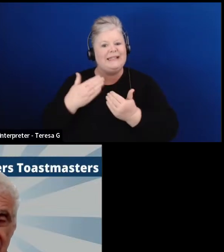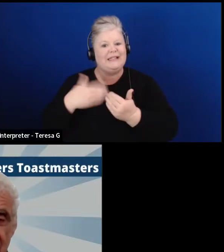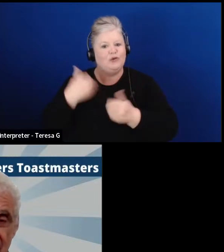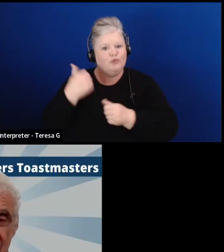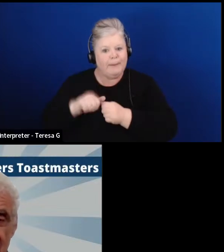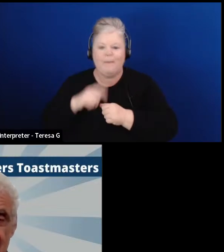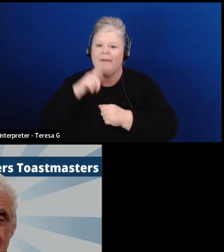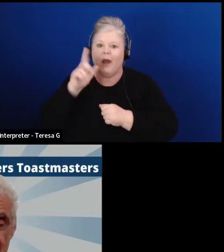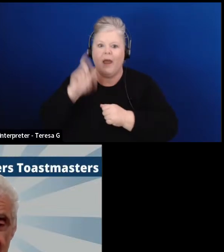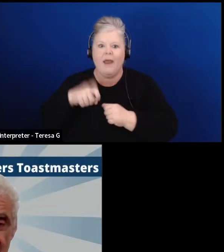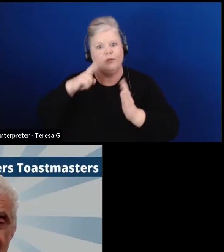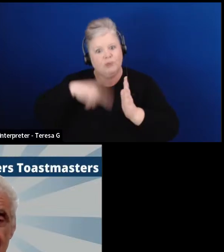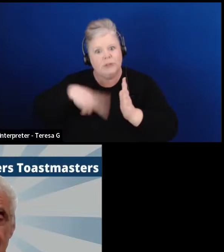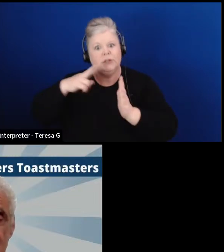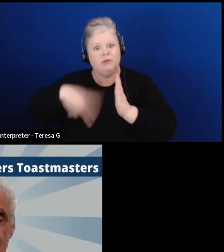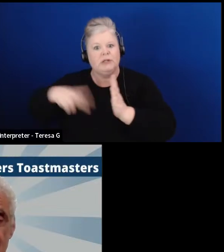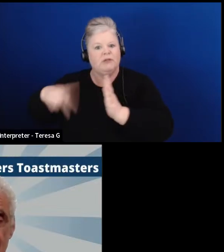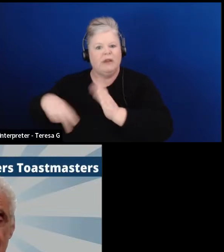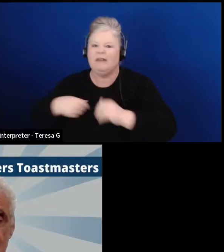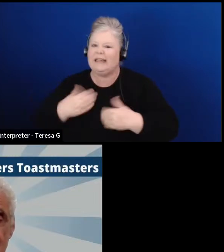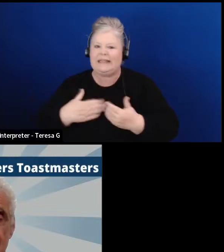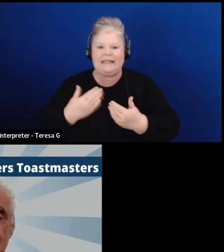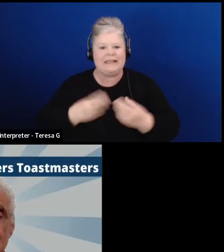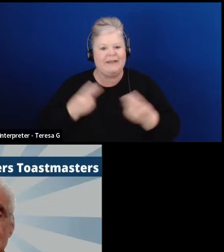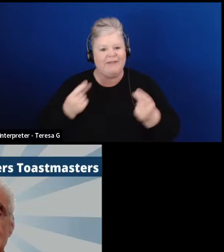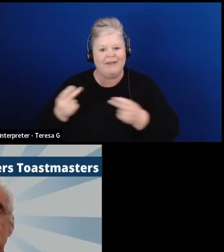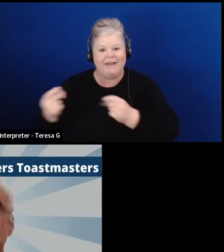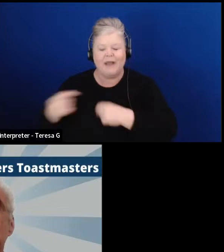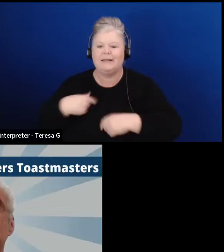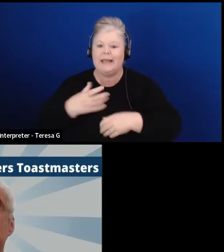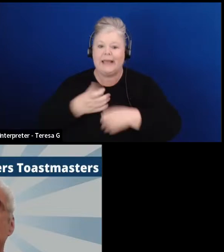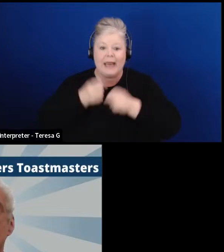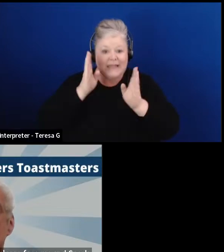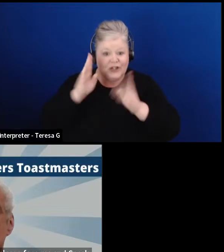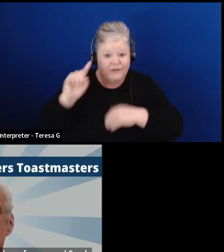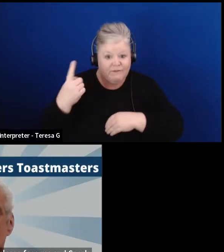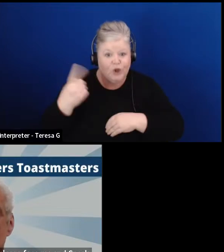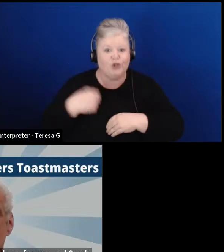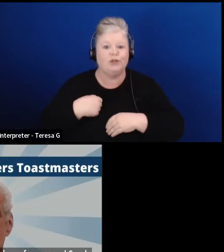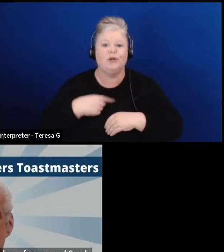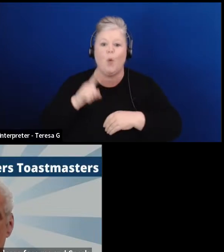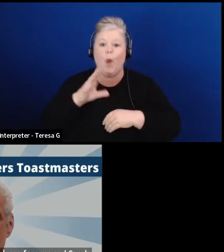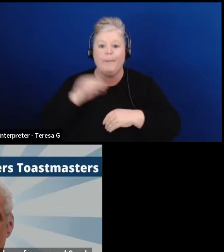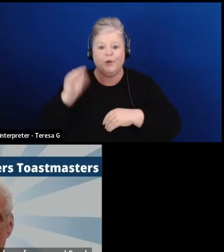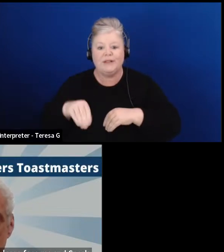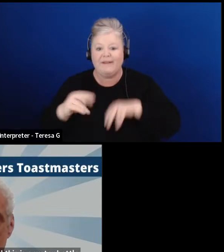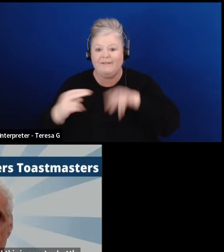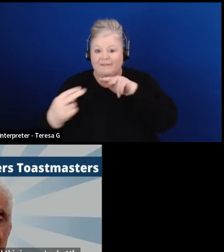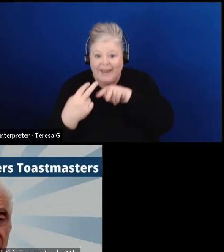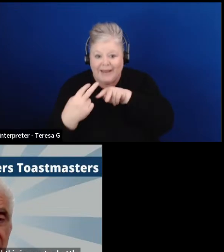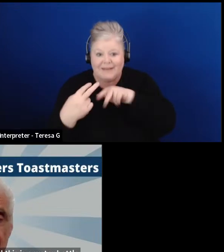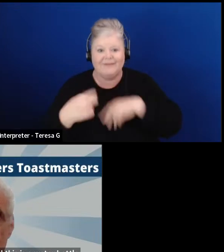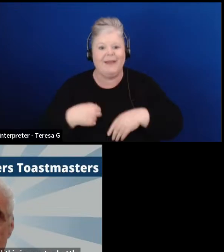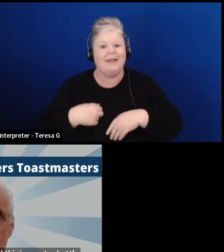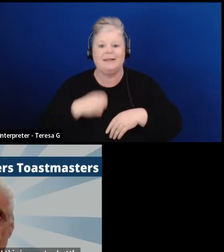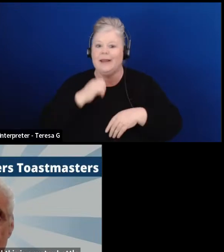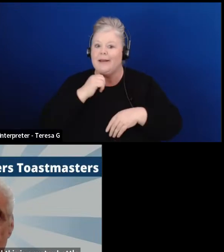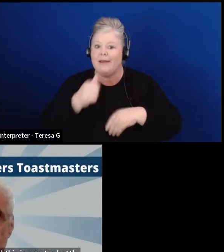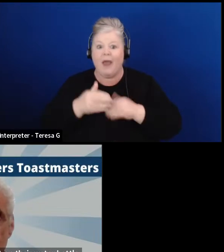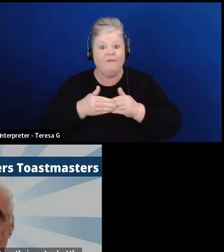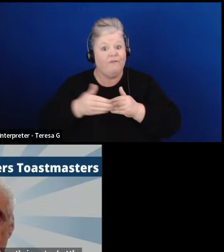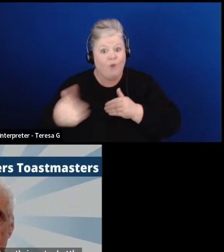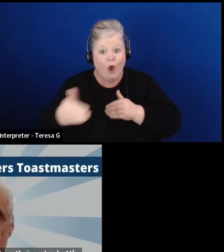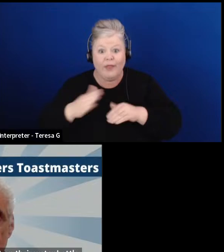on, get attention first, 100% face to face, no more than 6 feet, speak one at a